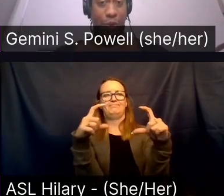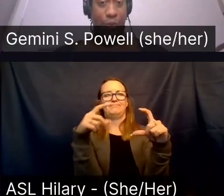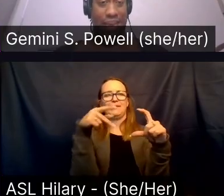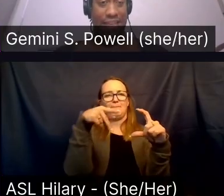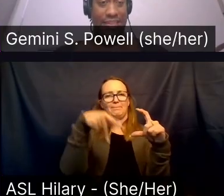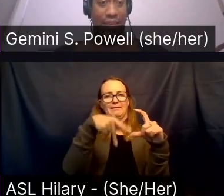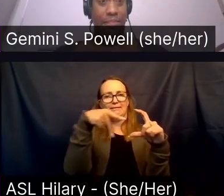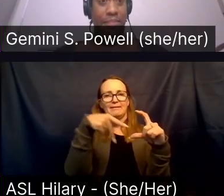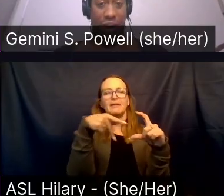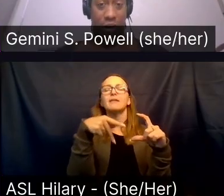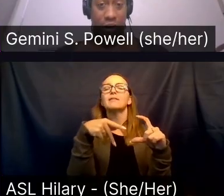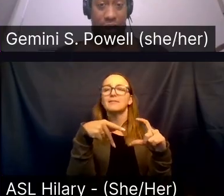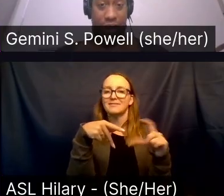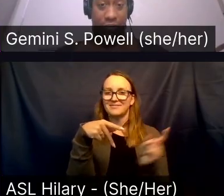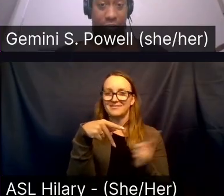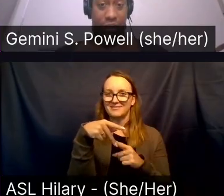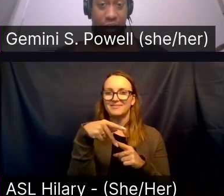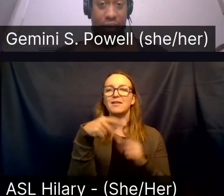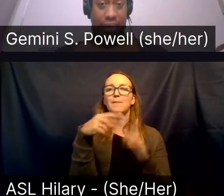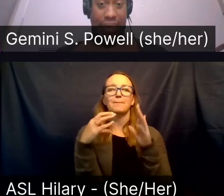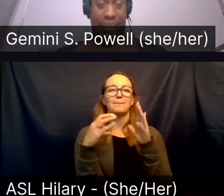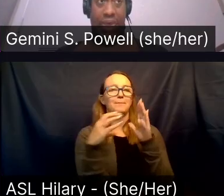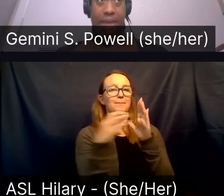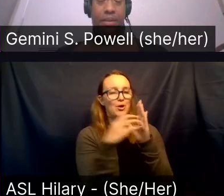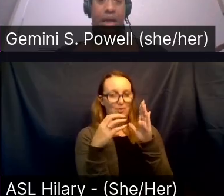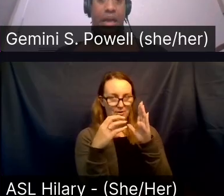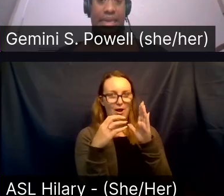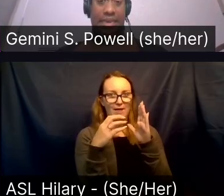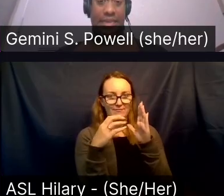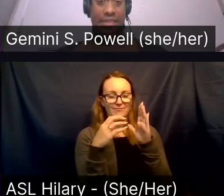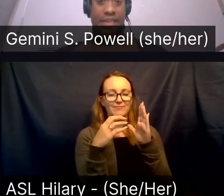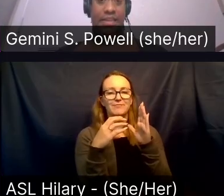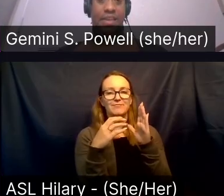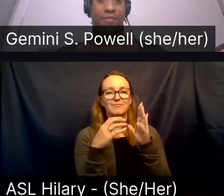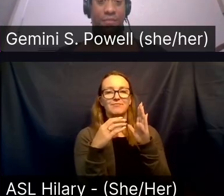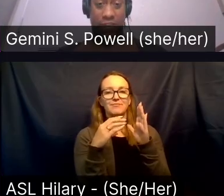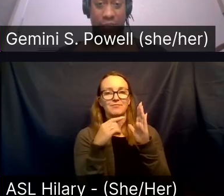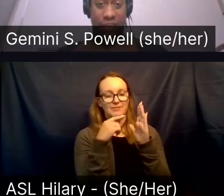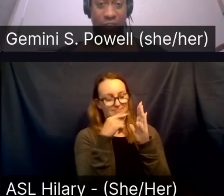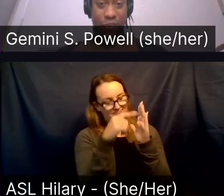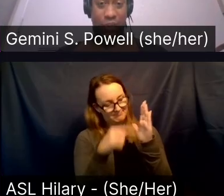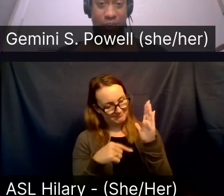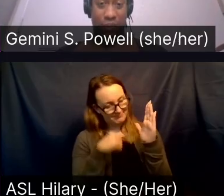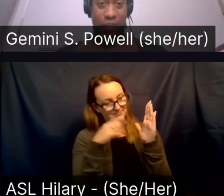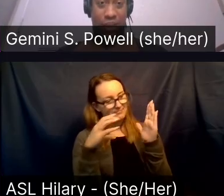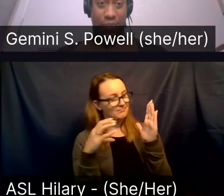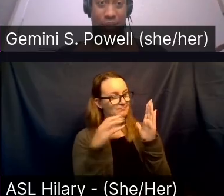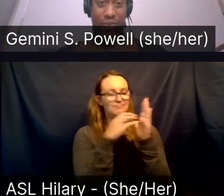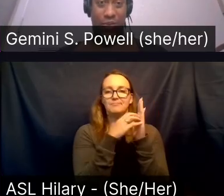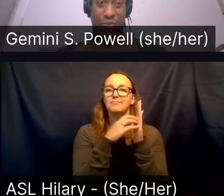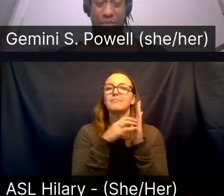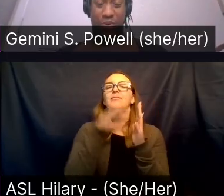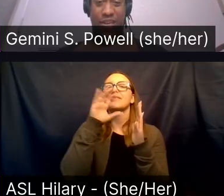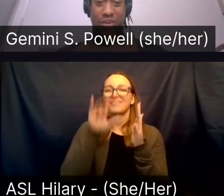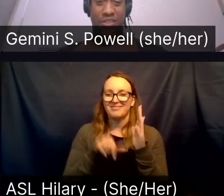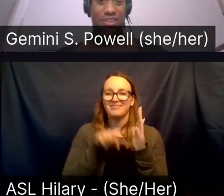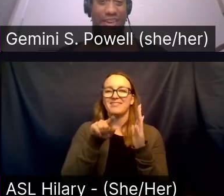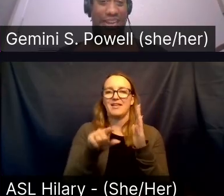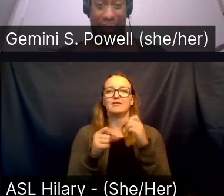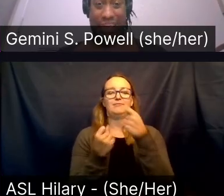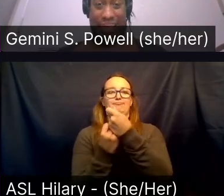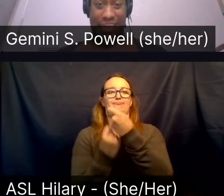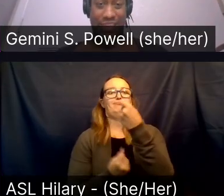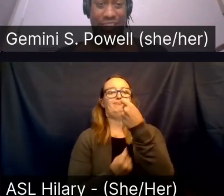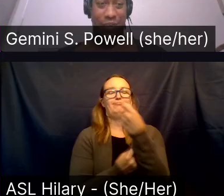is known as a paragraph block, and that block is the fundamental building block by which we pretty much